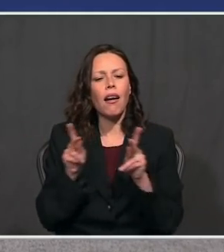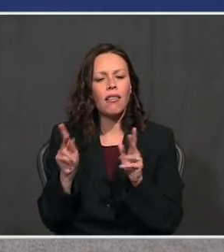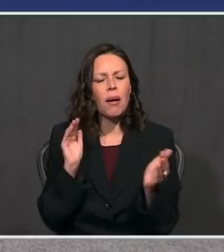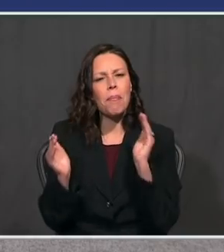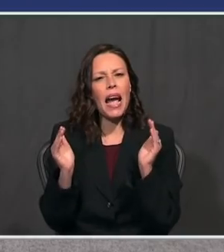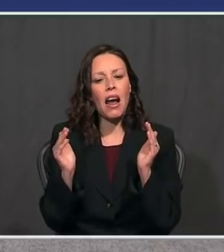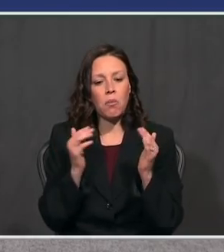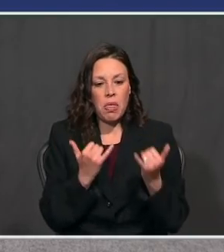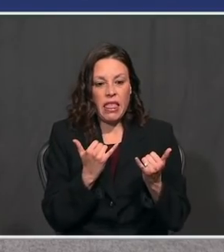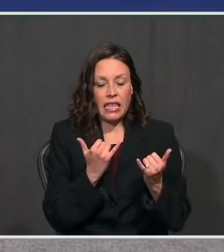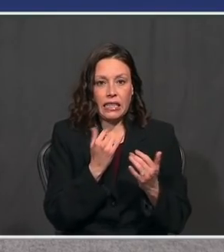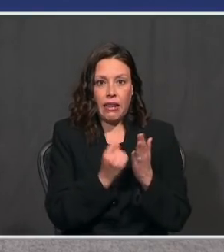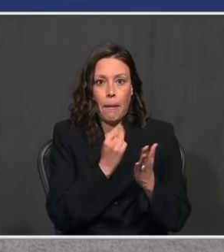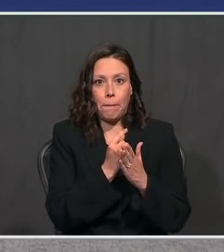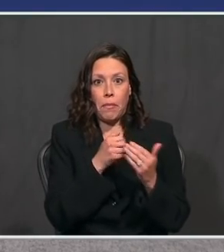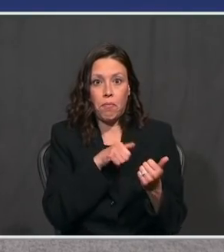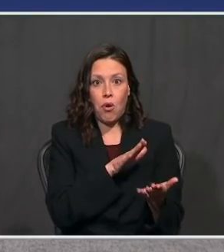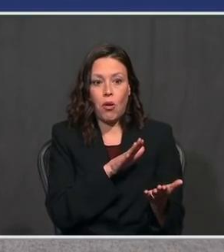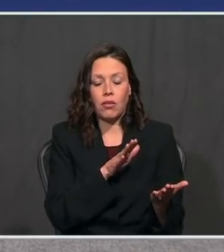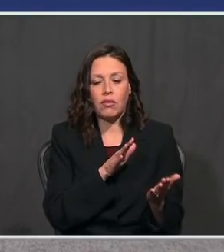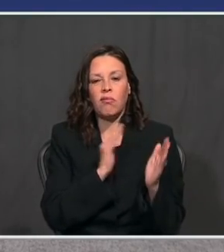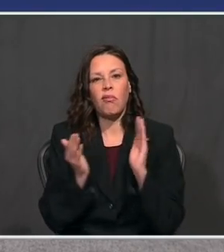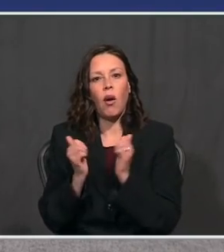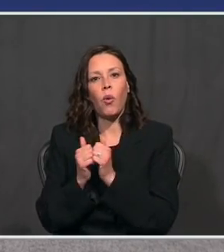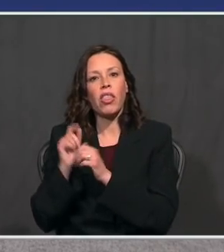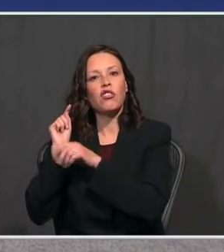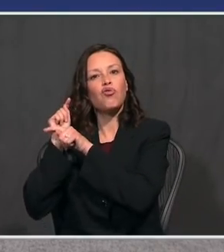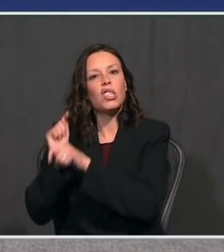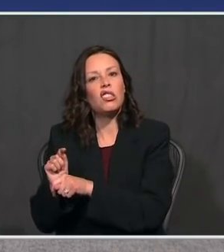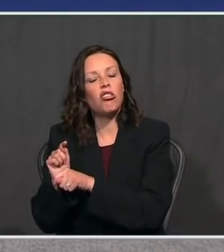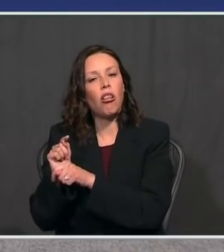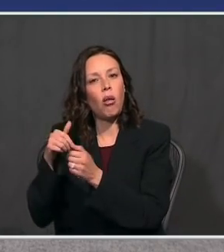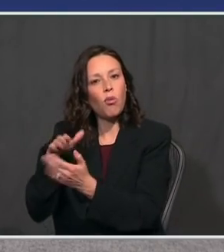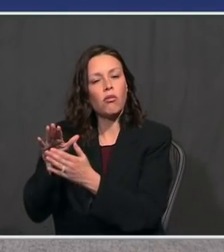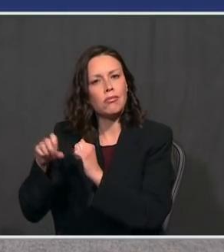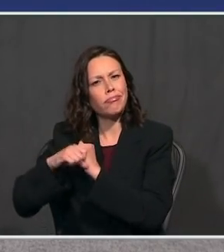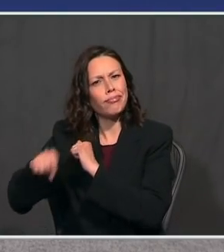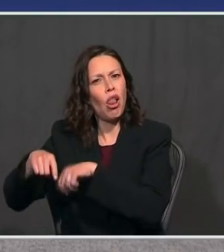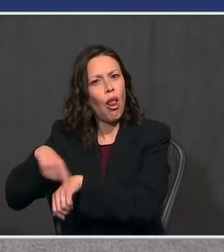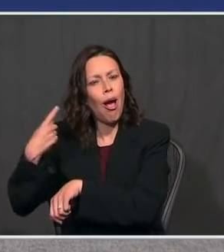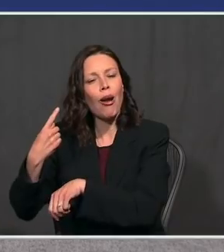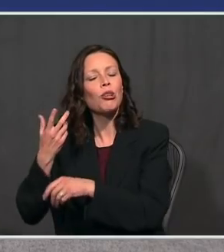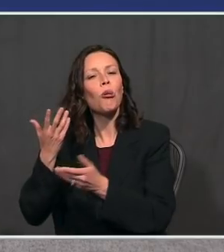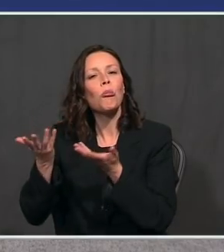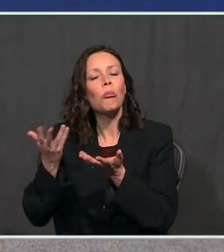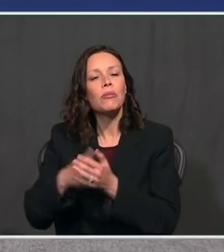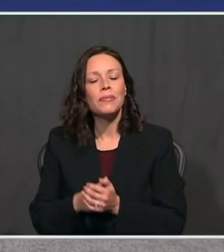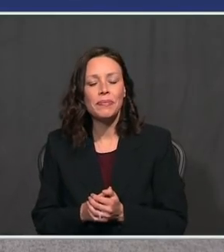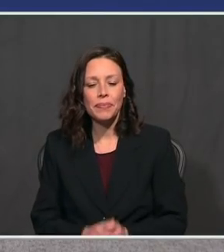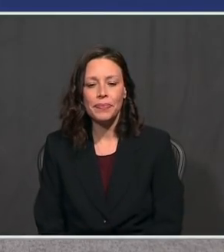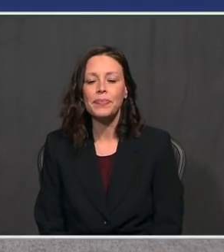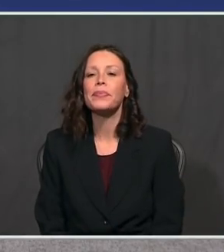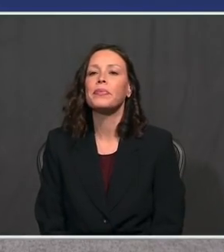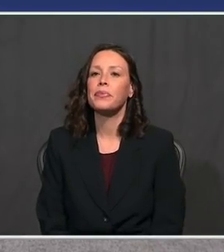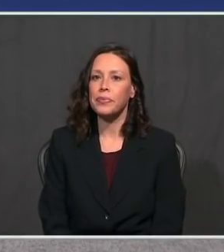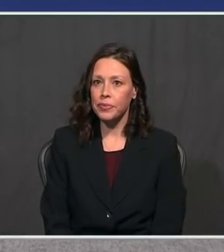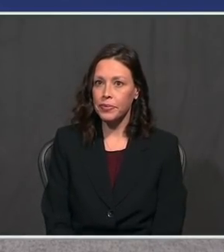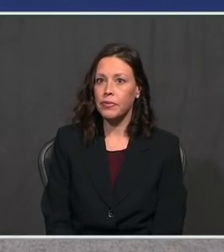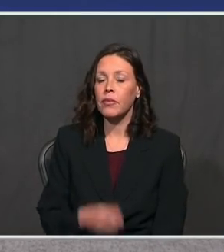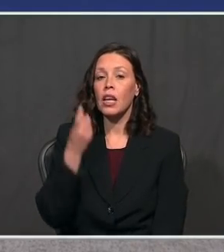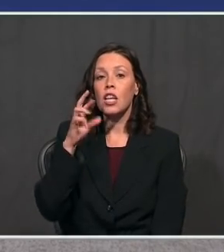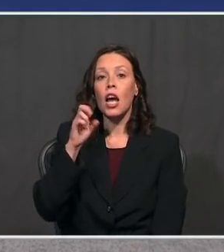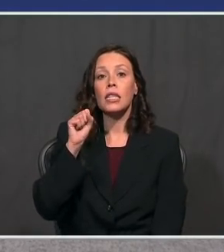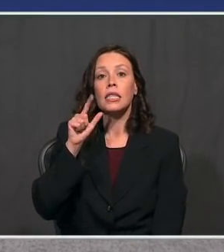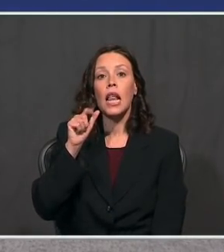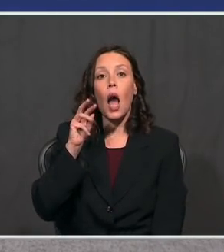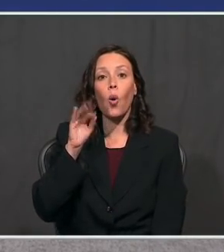between this approach versus the traditional approach, which would take so long. So take us through that. Right. So I think Dr. Slaoui